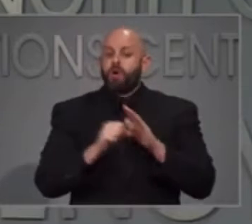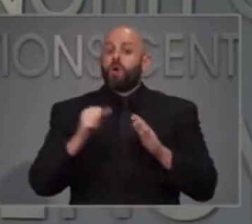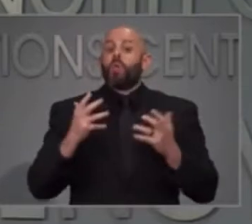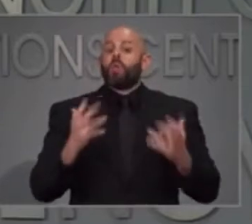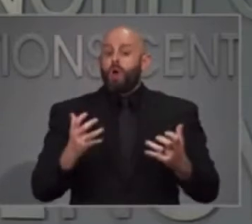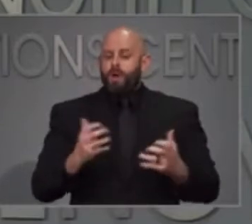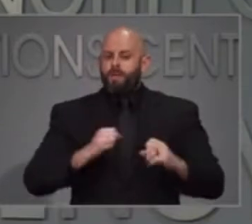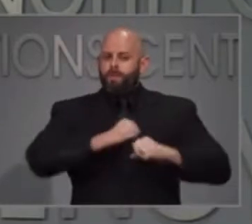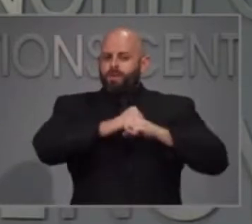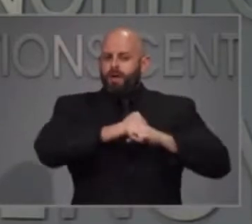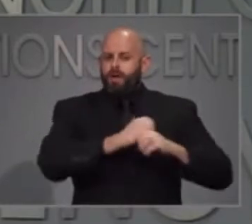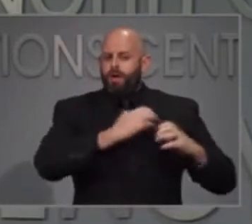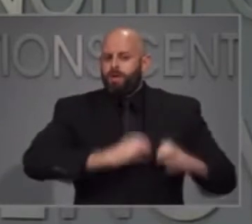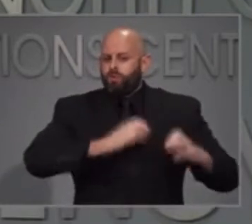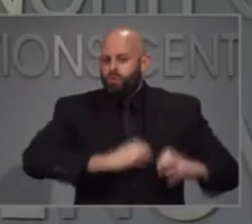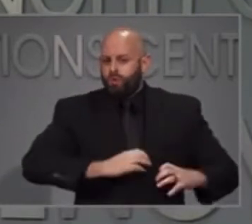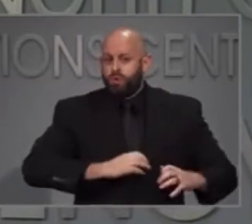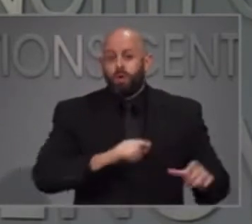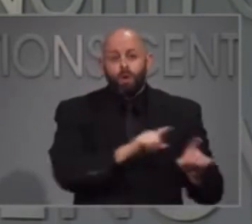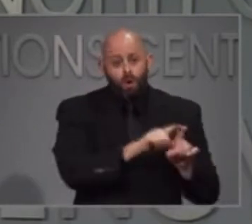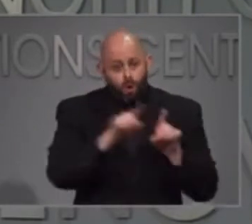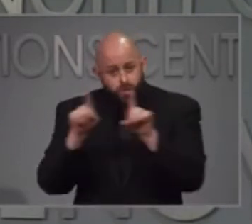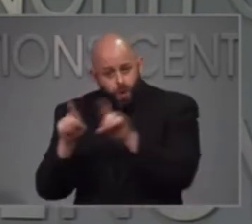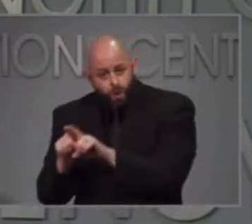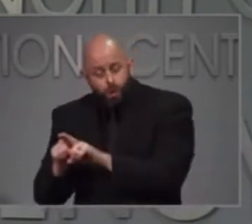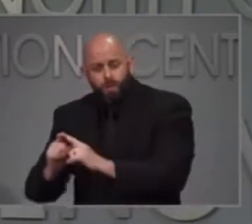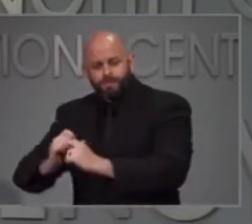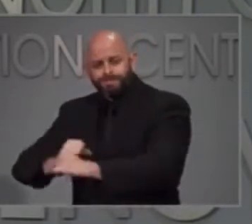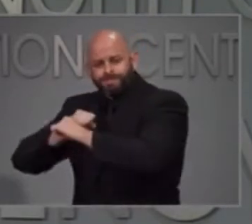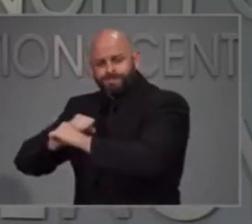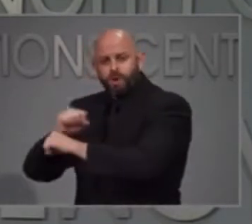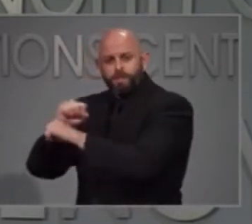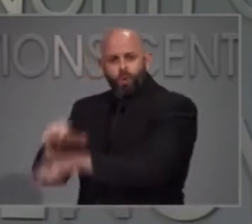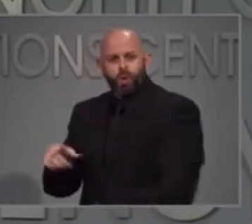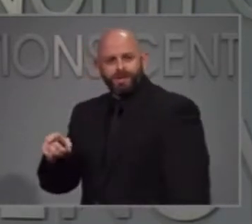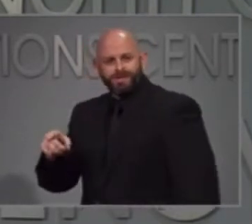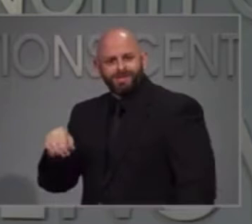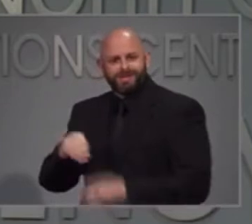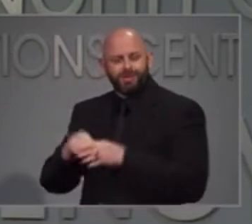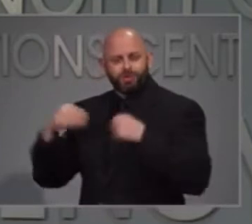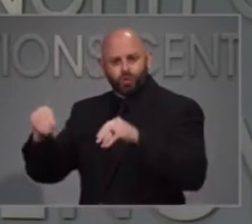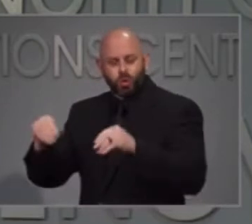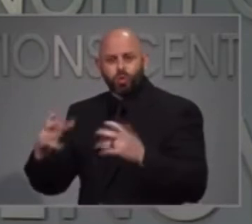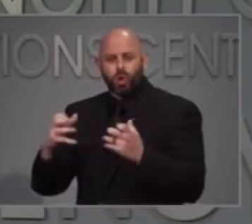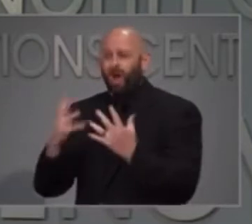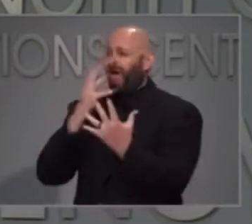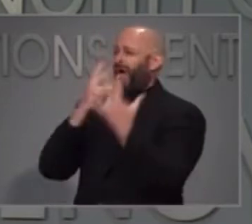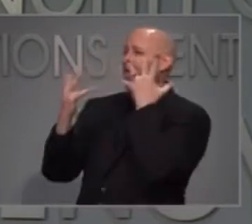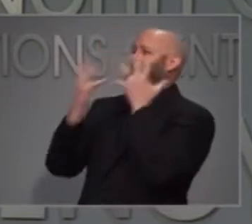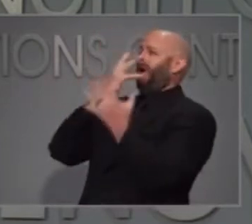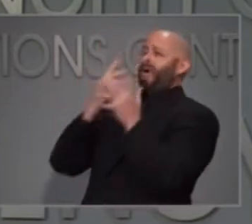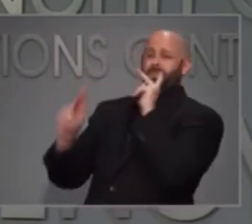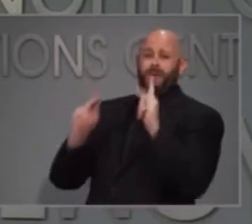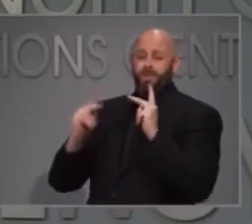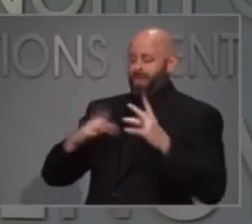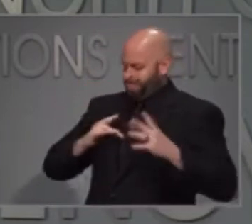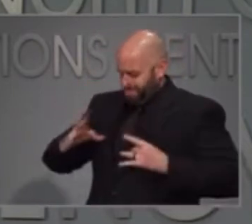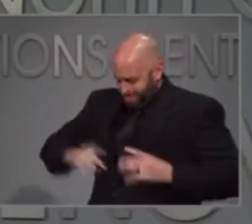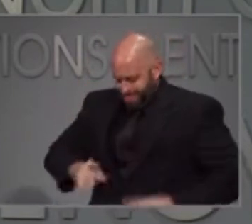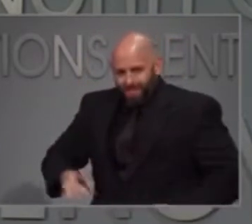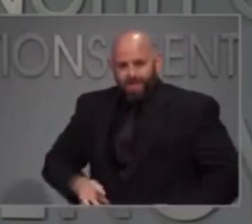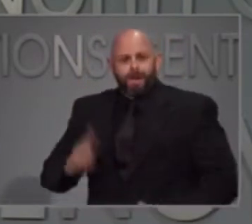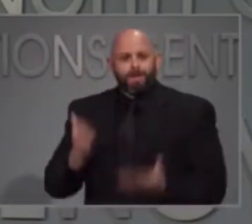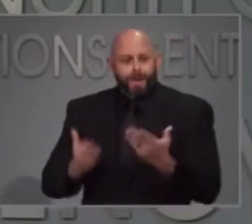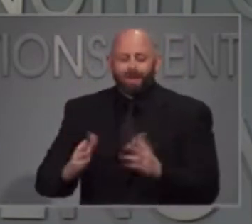there and the employees who are working so hard at these stores, trying to make sure that essential